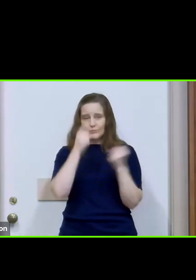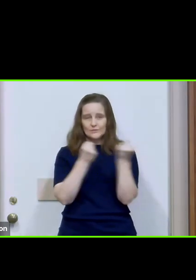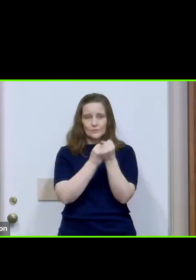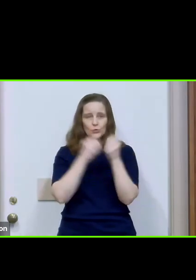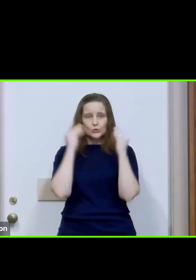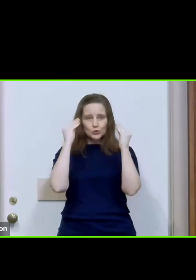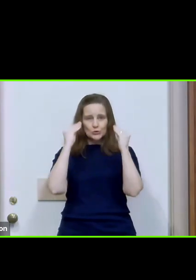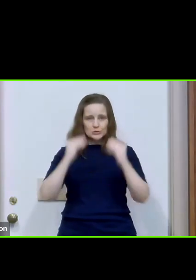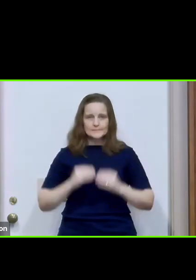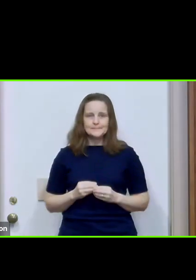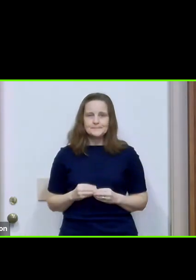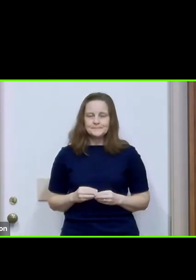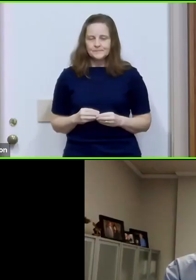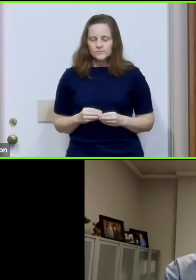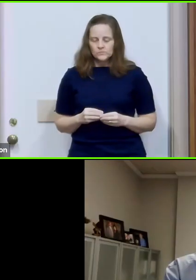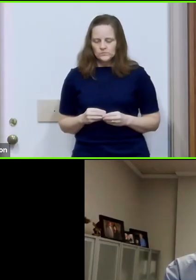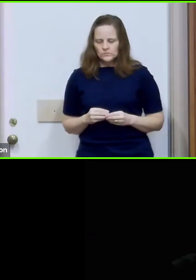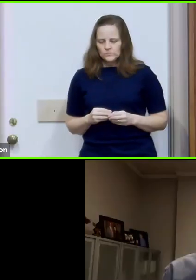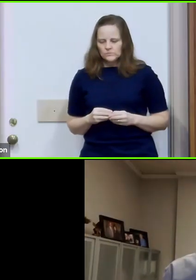instruction.